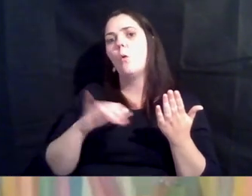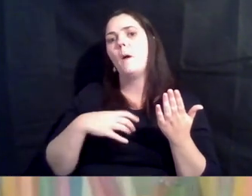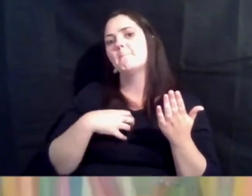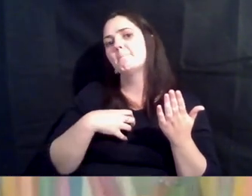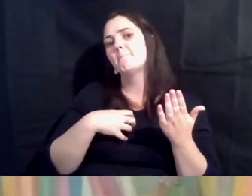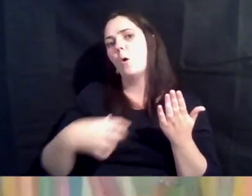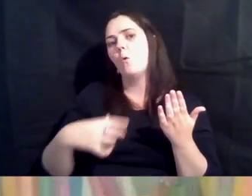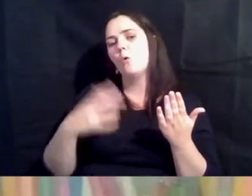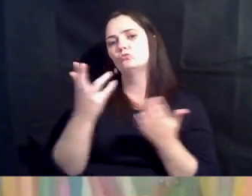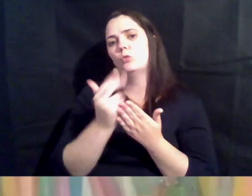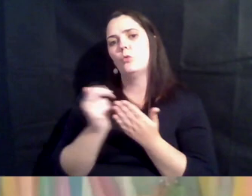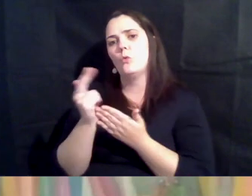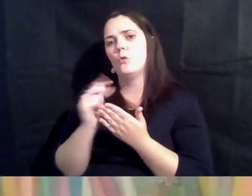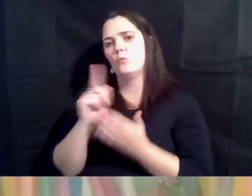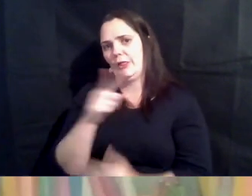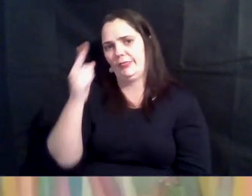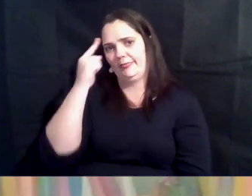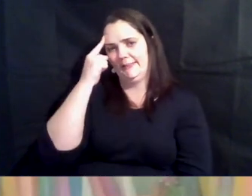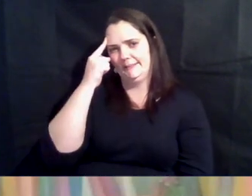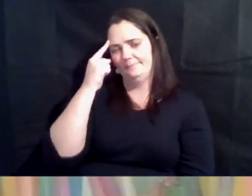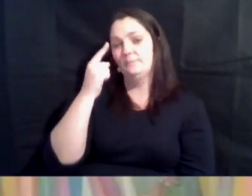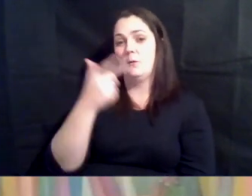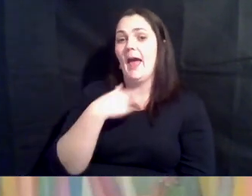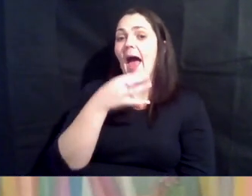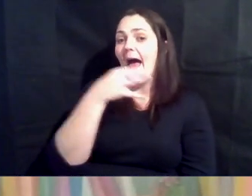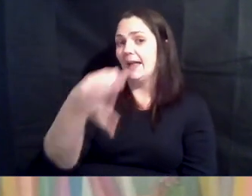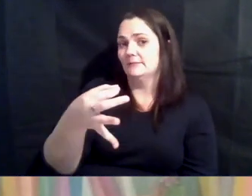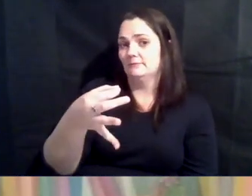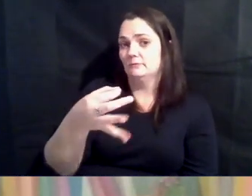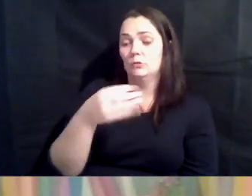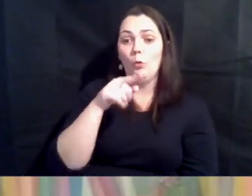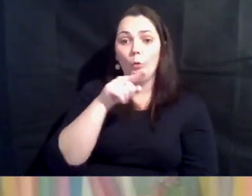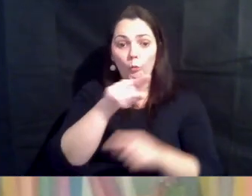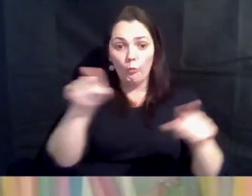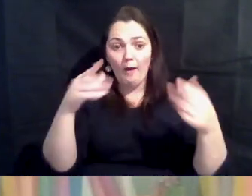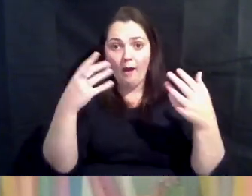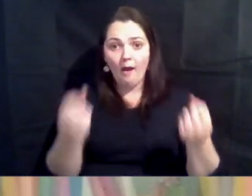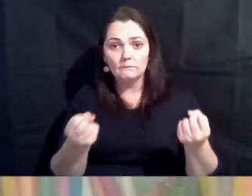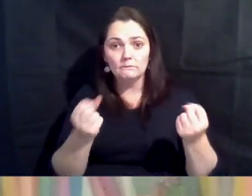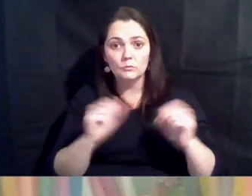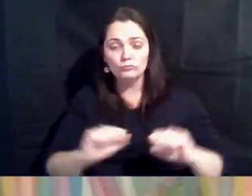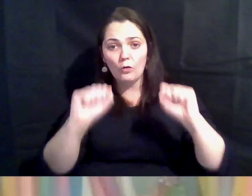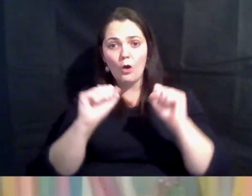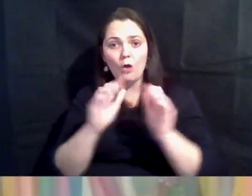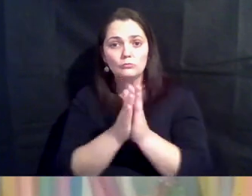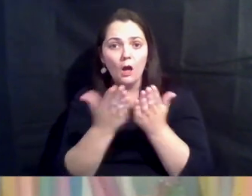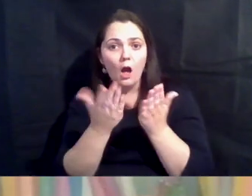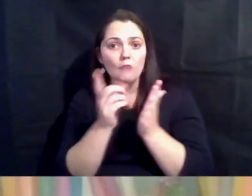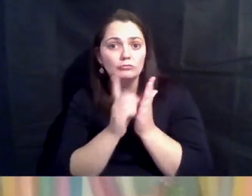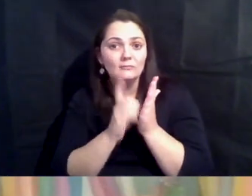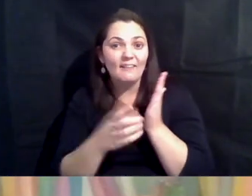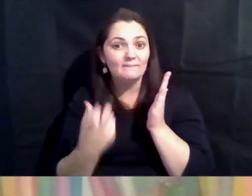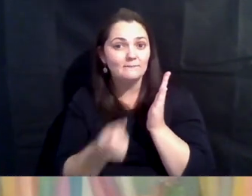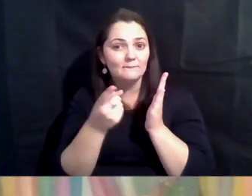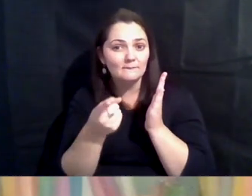I'm going to launch another poll because I want to find out whether, if you guys keep your own diaries, whether you predominantly draw or if